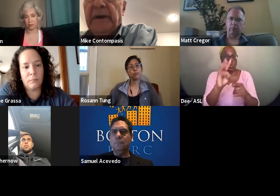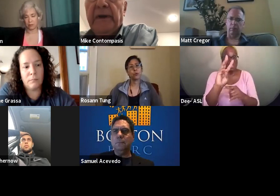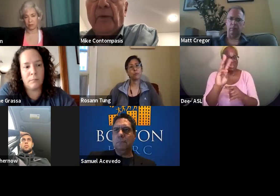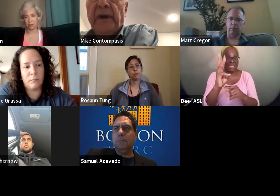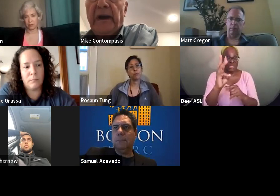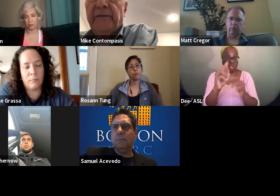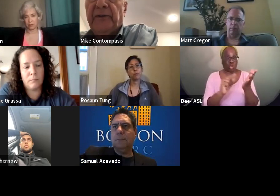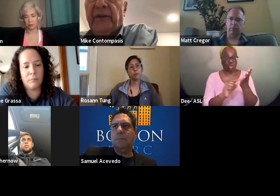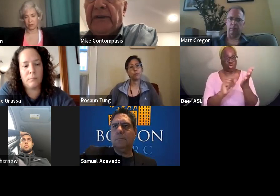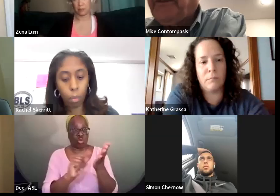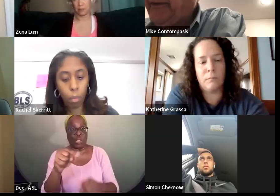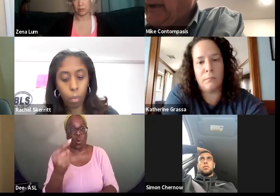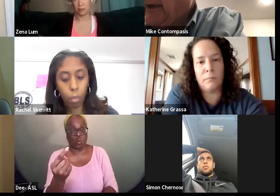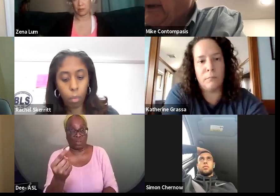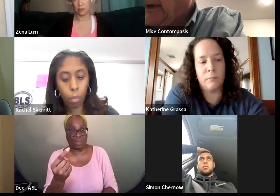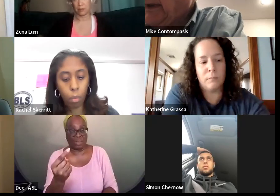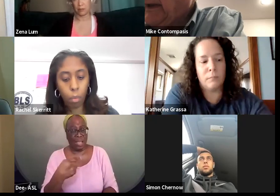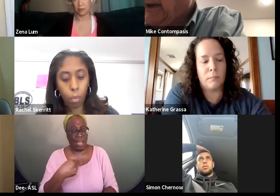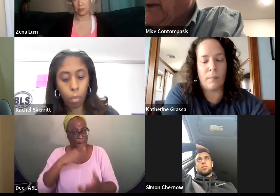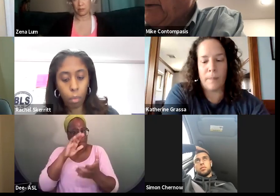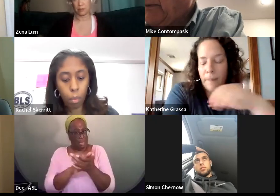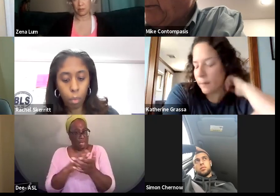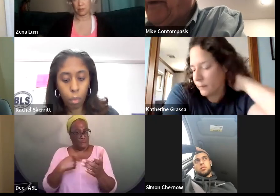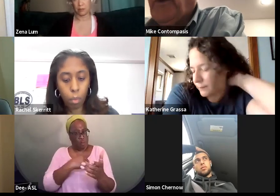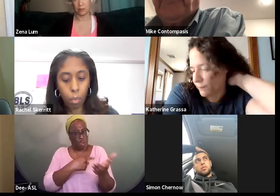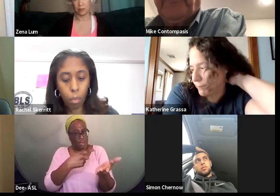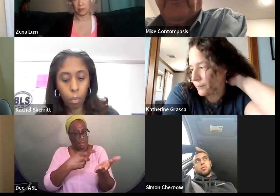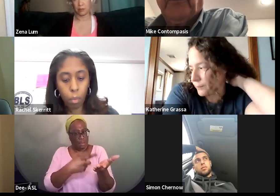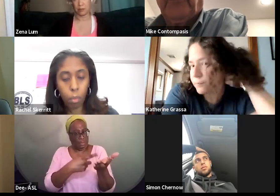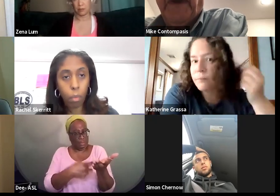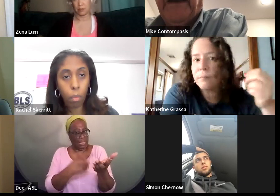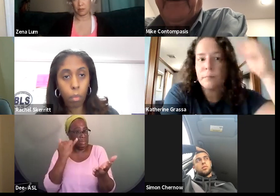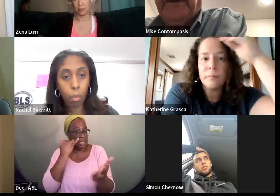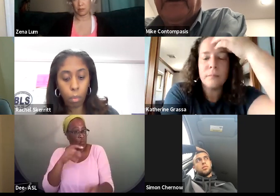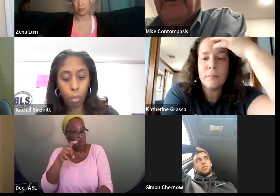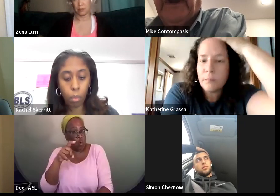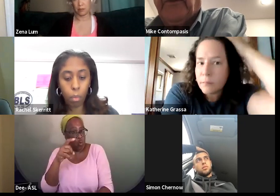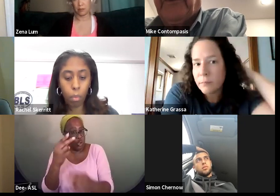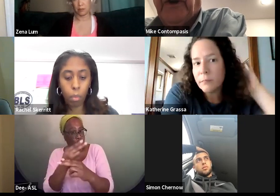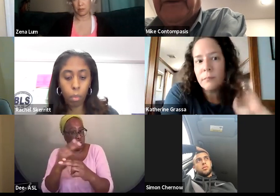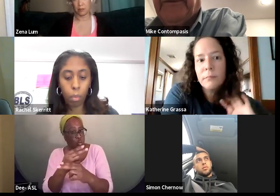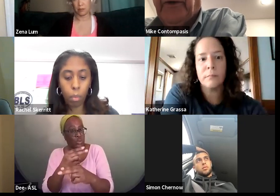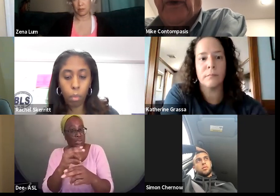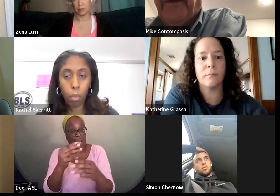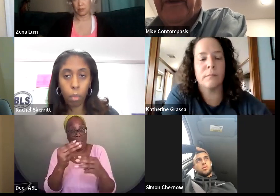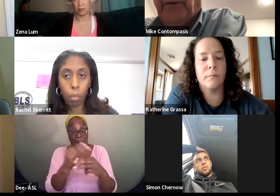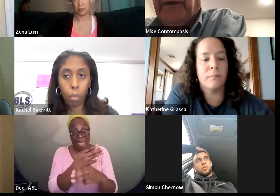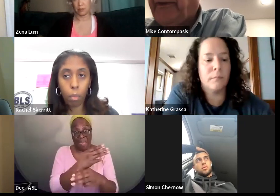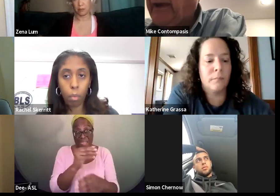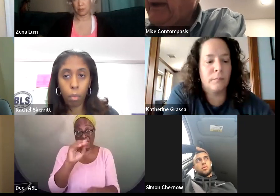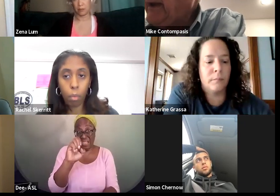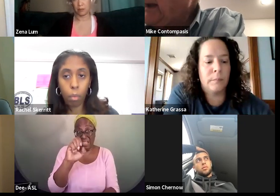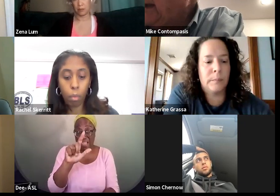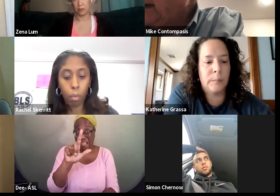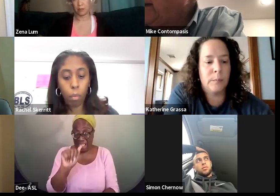I believe we have discussed whether we should use math and English language arts, or whether there